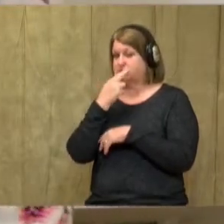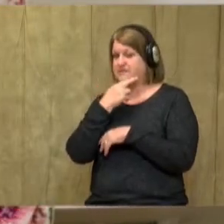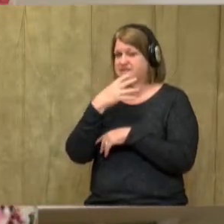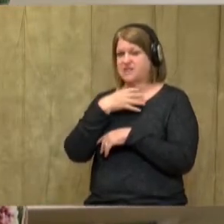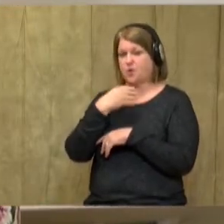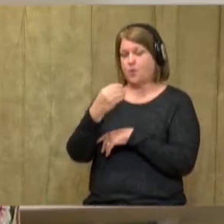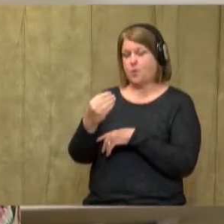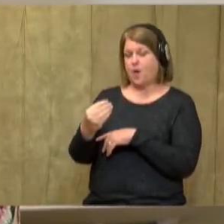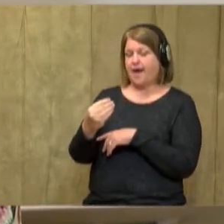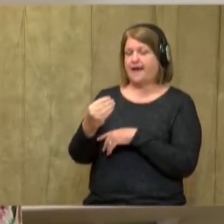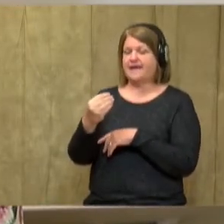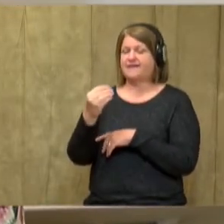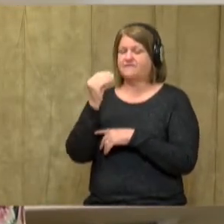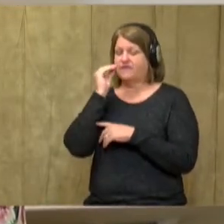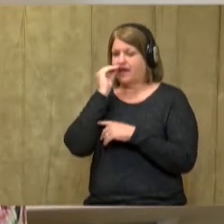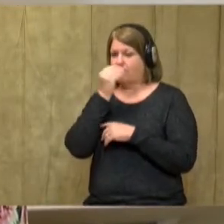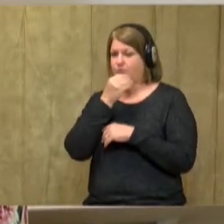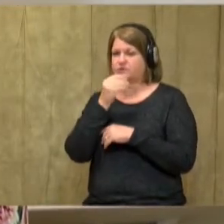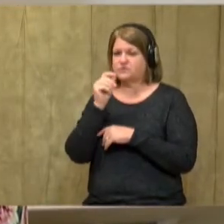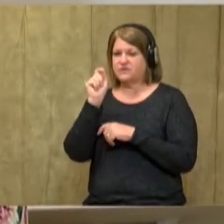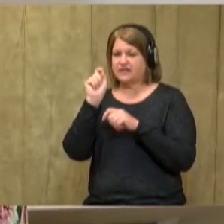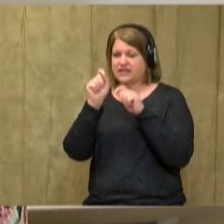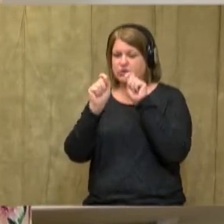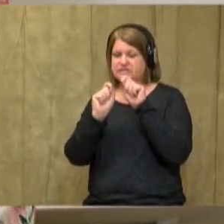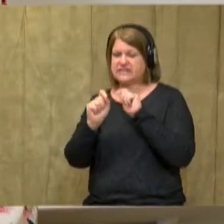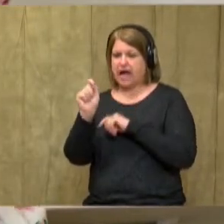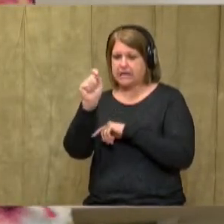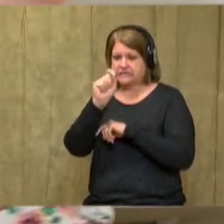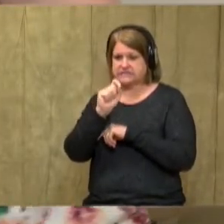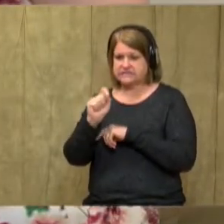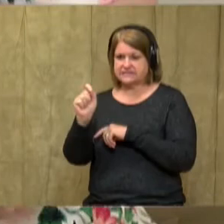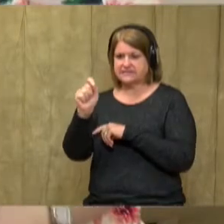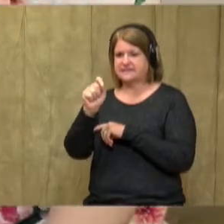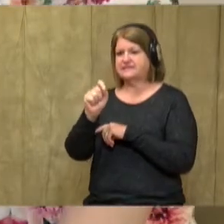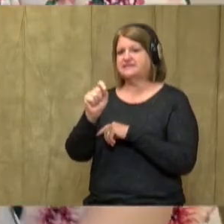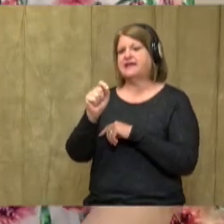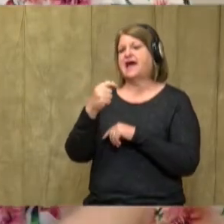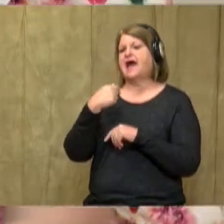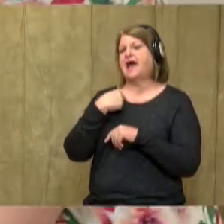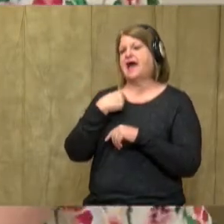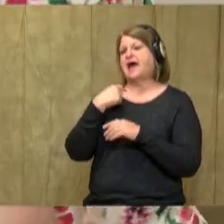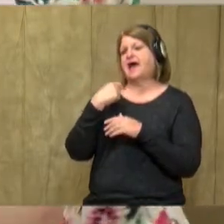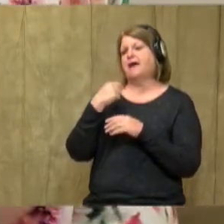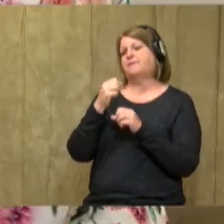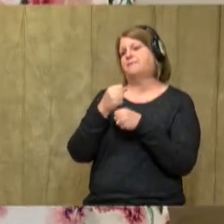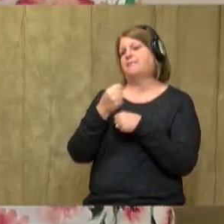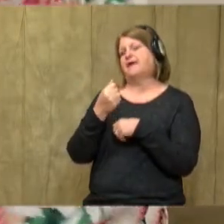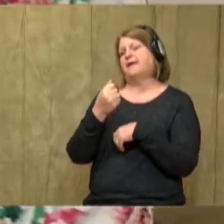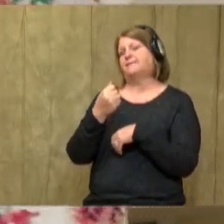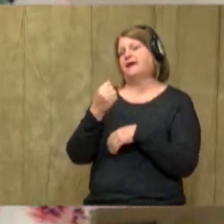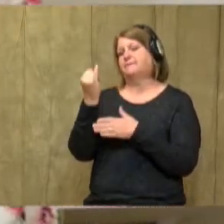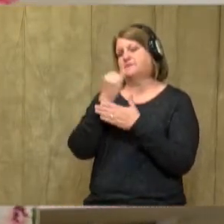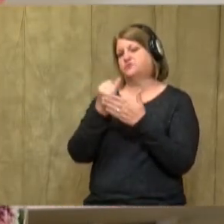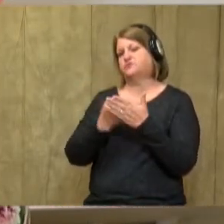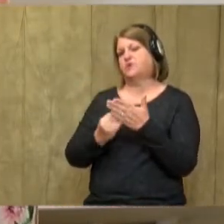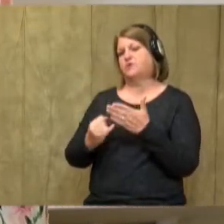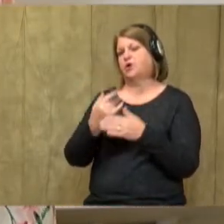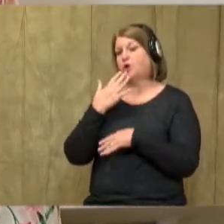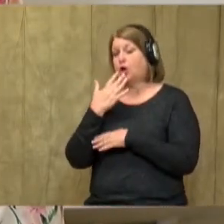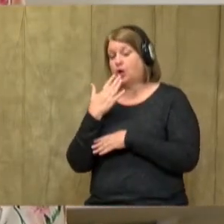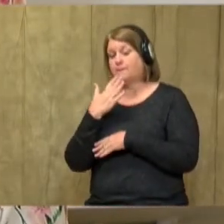dots. So I might draw some of those, but I'm going to make them pink instead of white because you won't be able to see the white on my